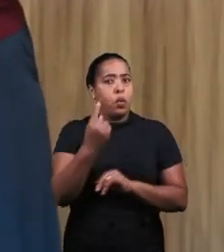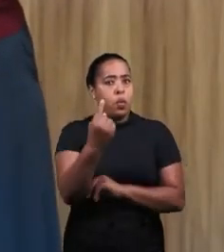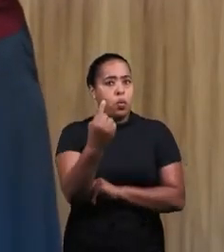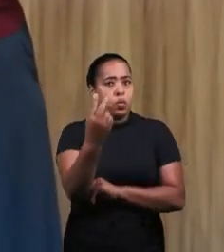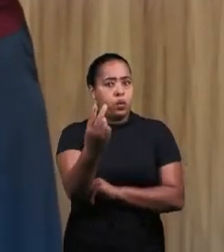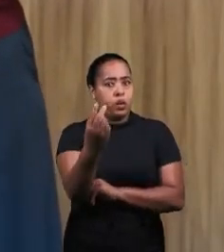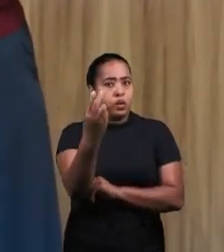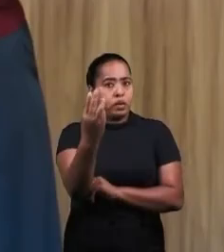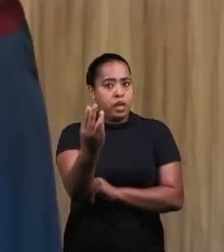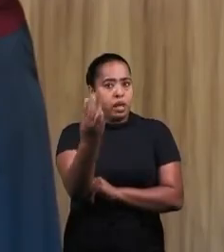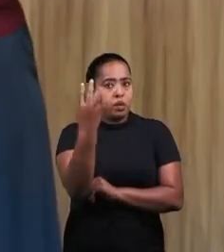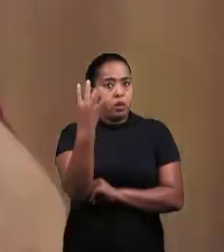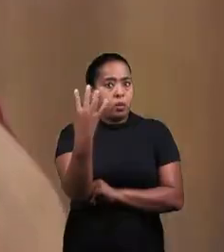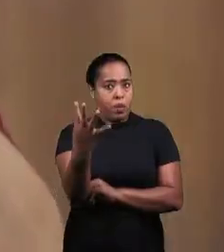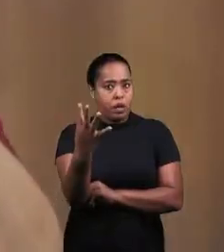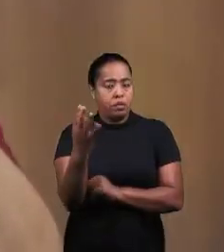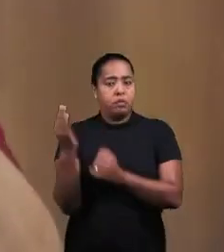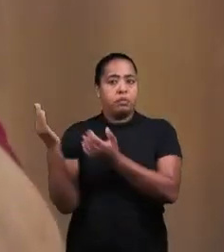1, 2, 3, 4.